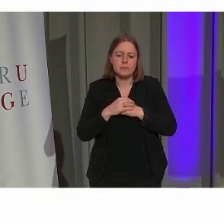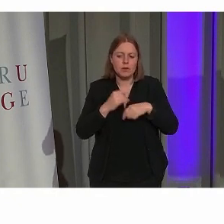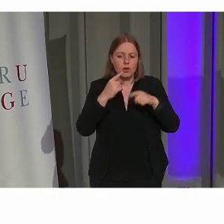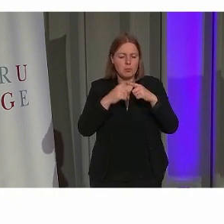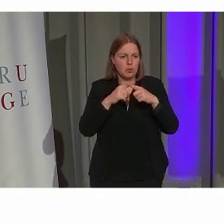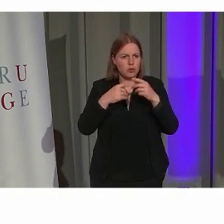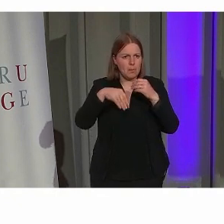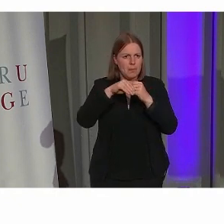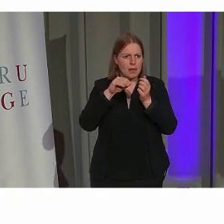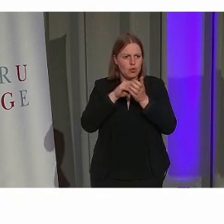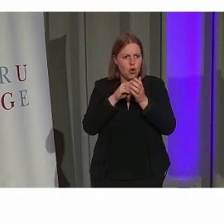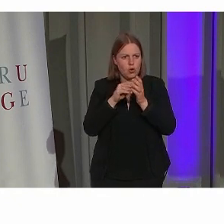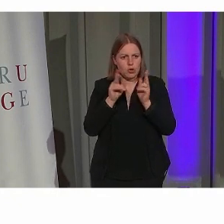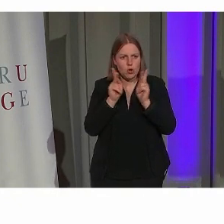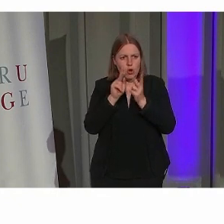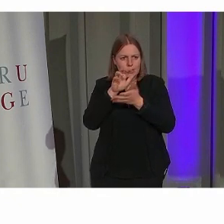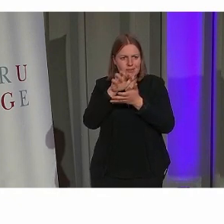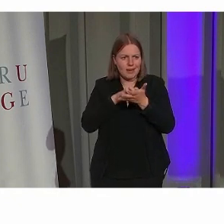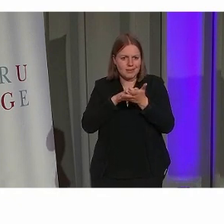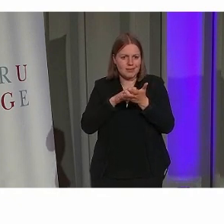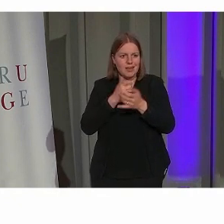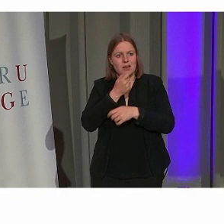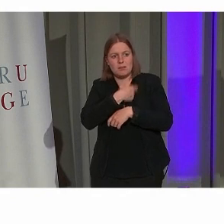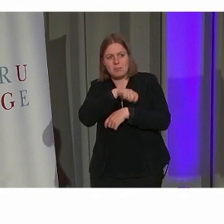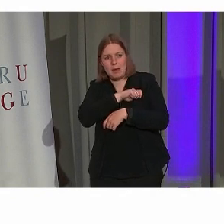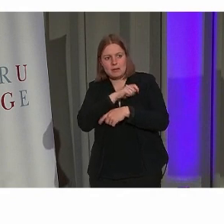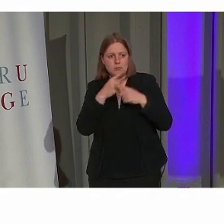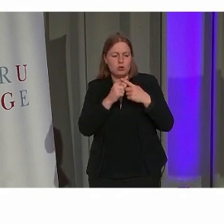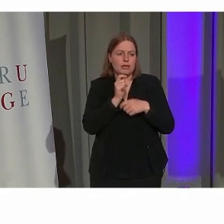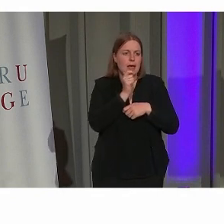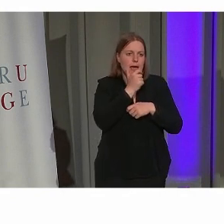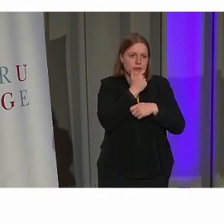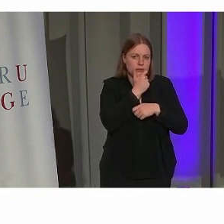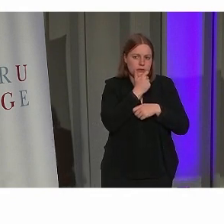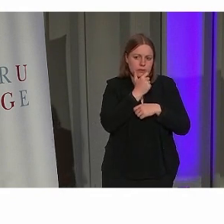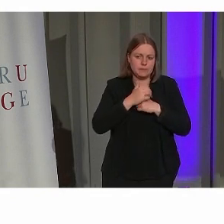descriptive text in Spanish and English